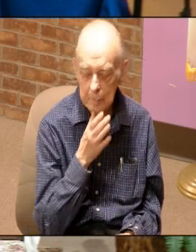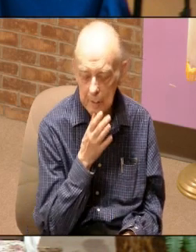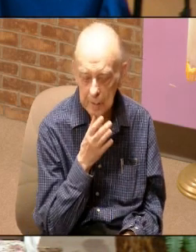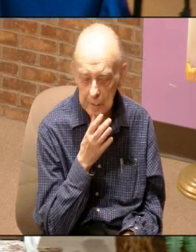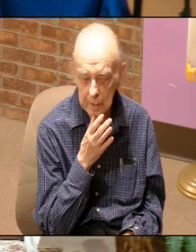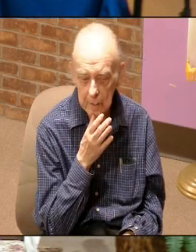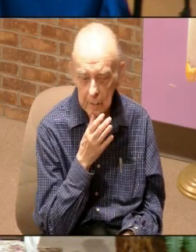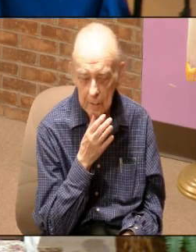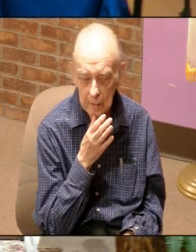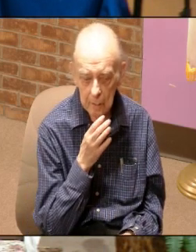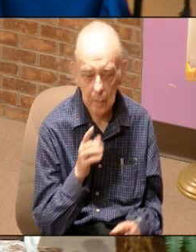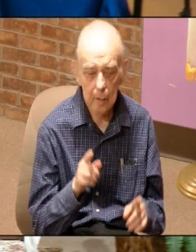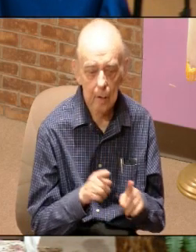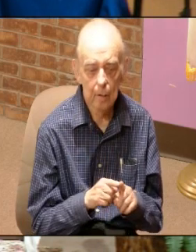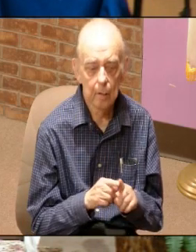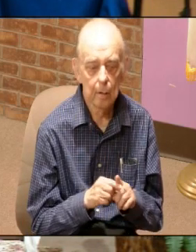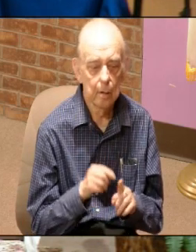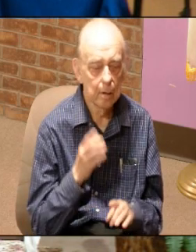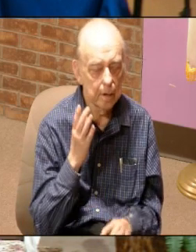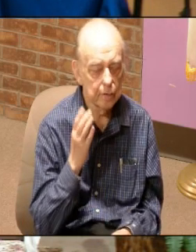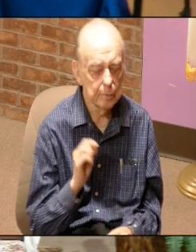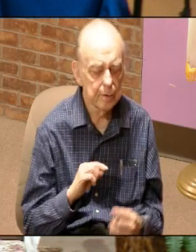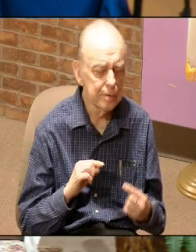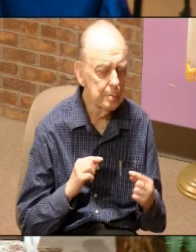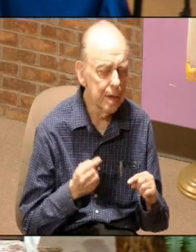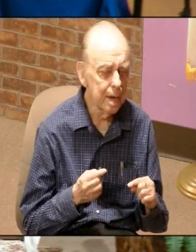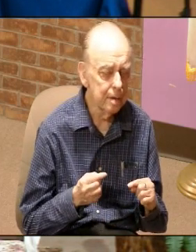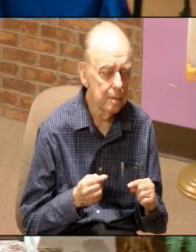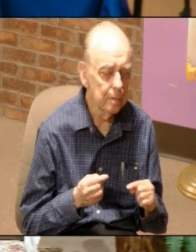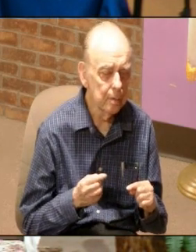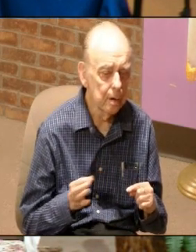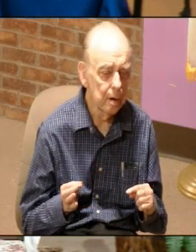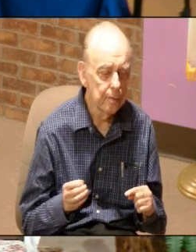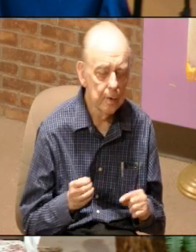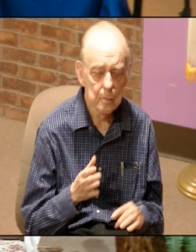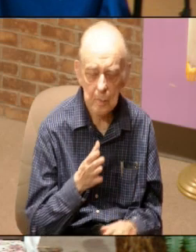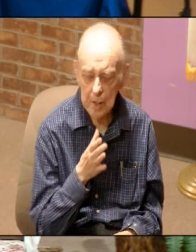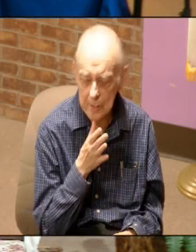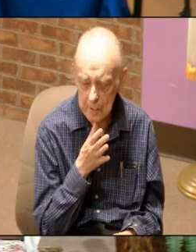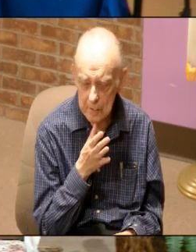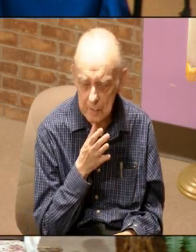but she also experienced the pain of a mother.